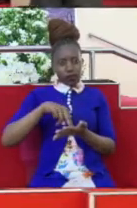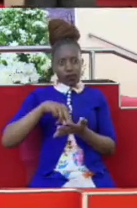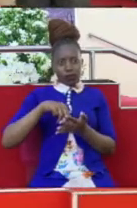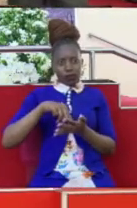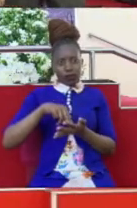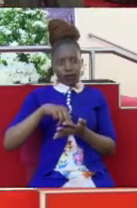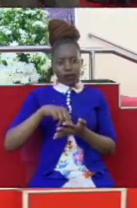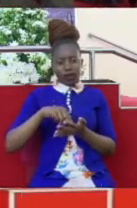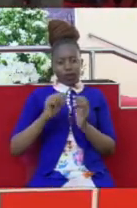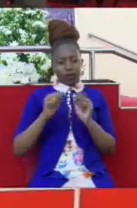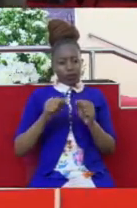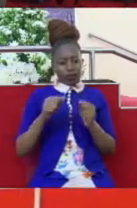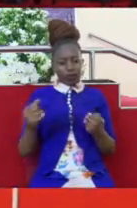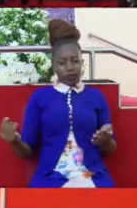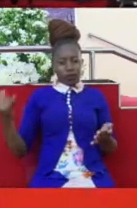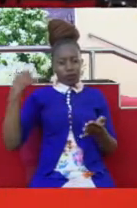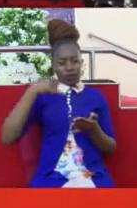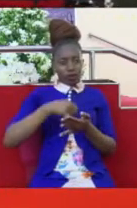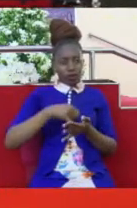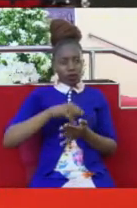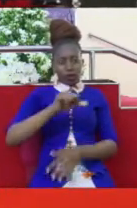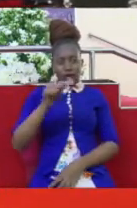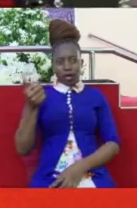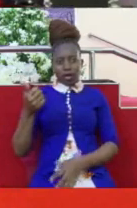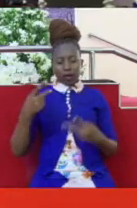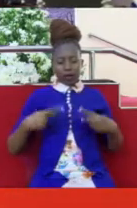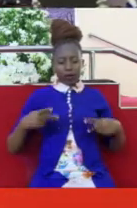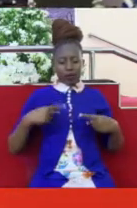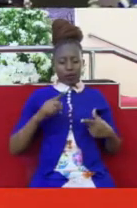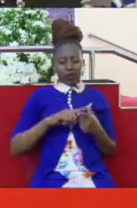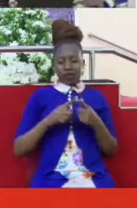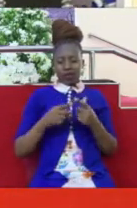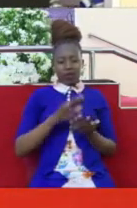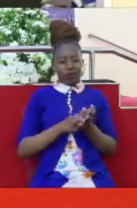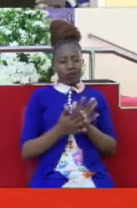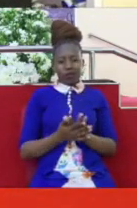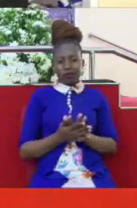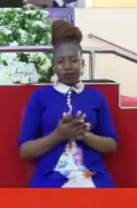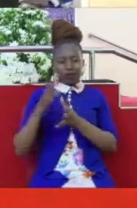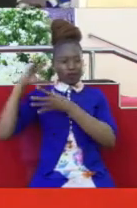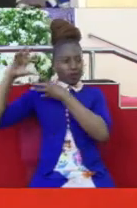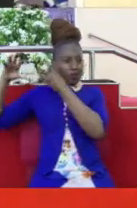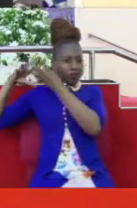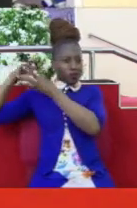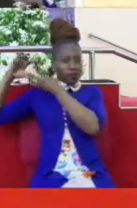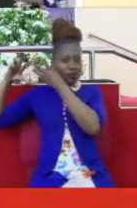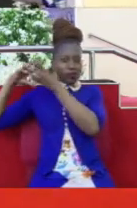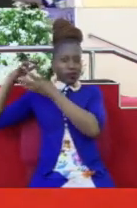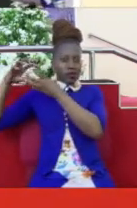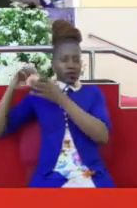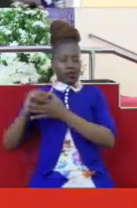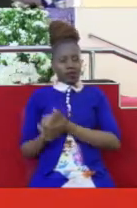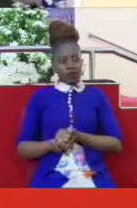people, itahusisha watu wengine, and become complicated, na ikuwe ni kitu ambacho sio kawaida sasa, and you're already weighing,